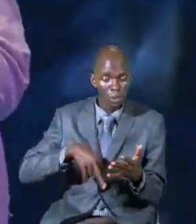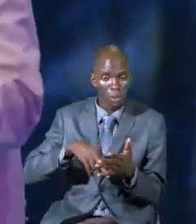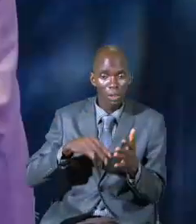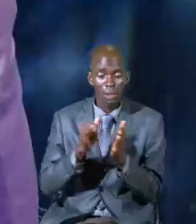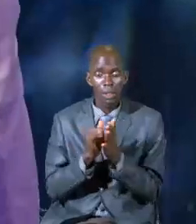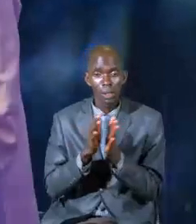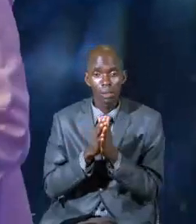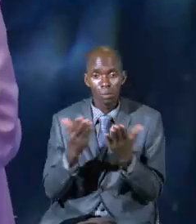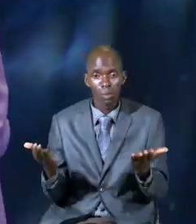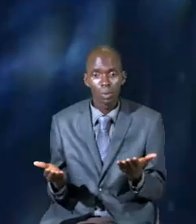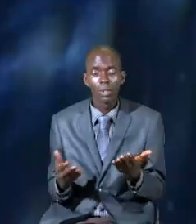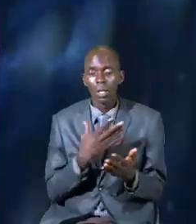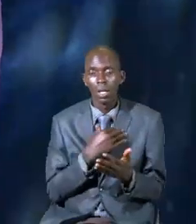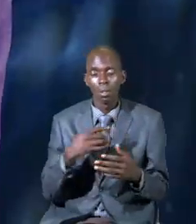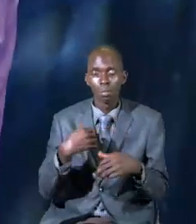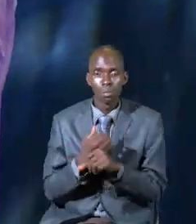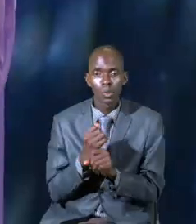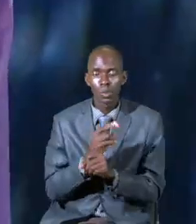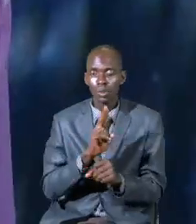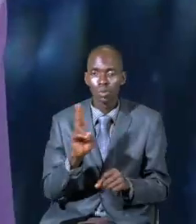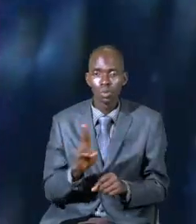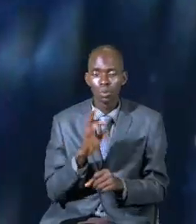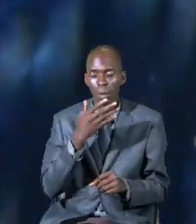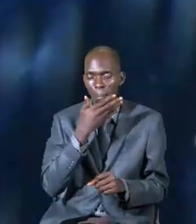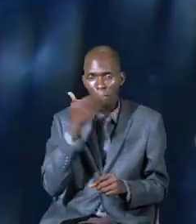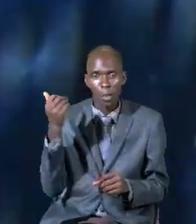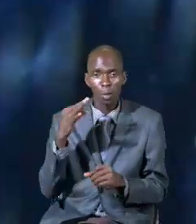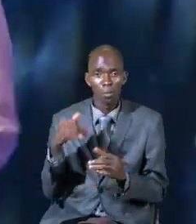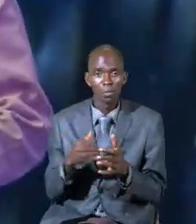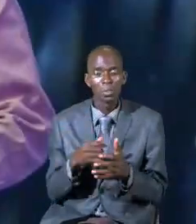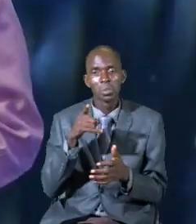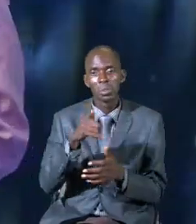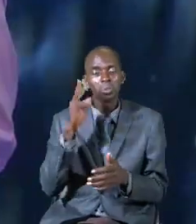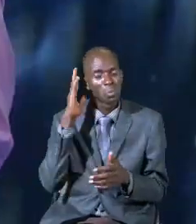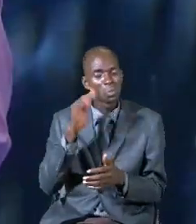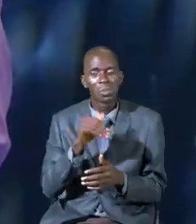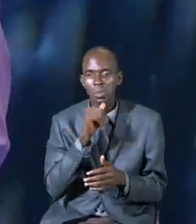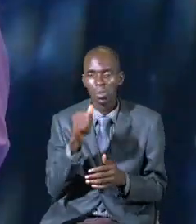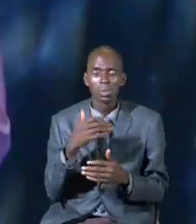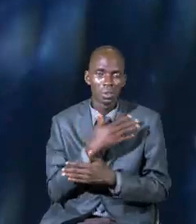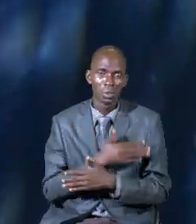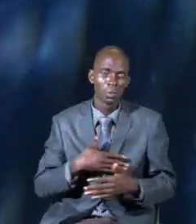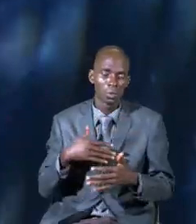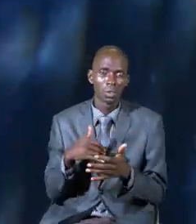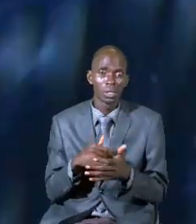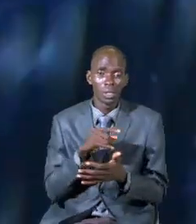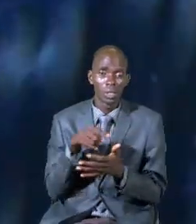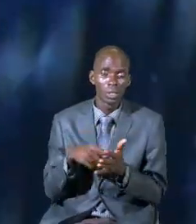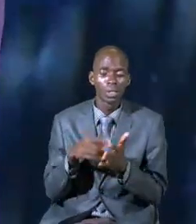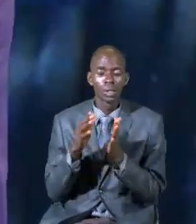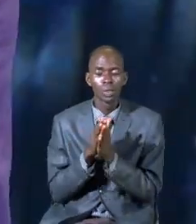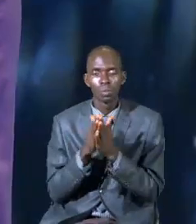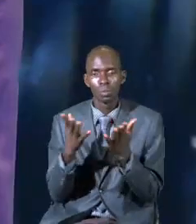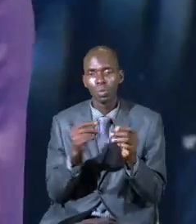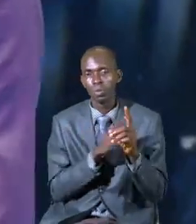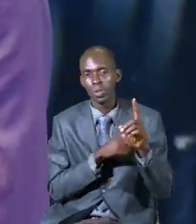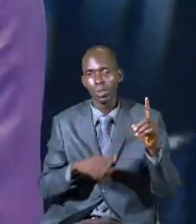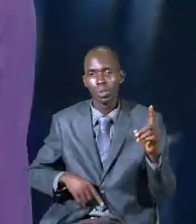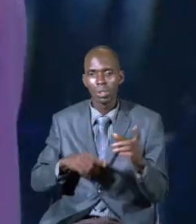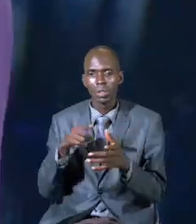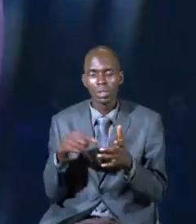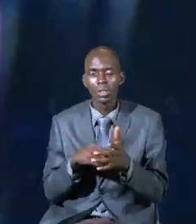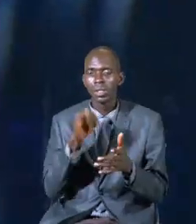to make use of that, it's not going to get you very far. This book of the law, this is the manual that will